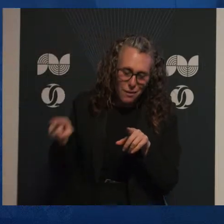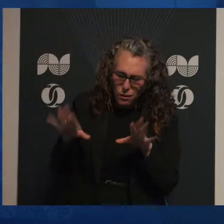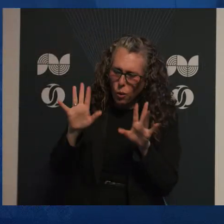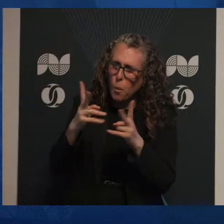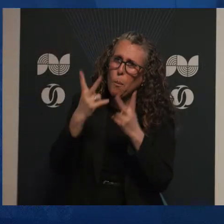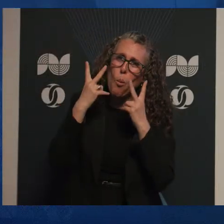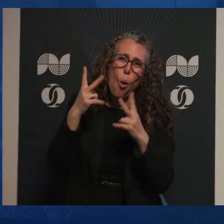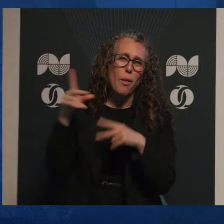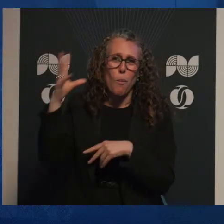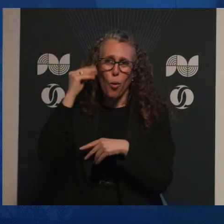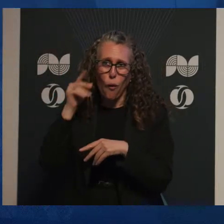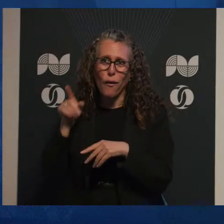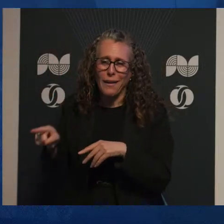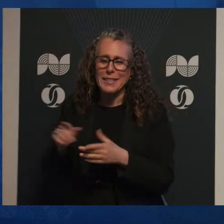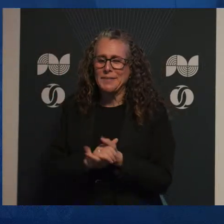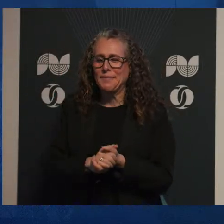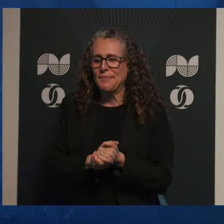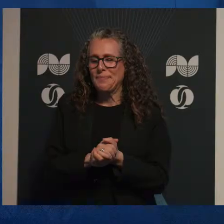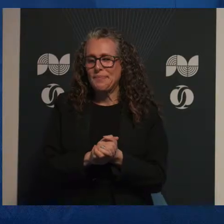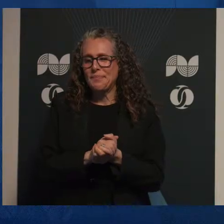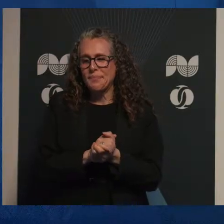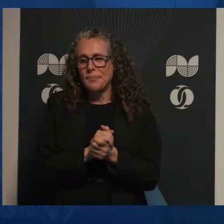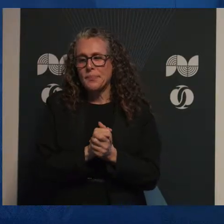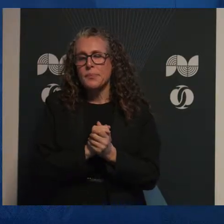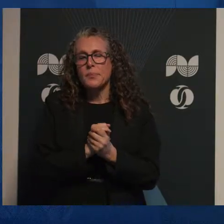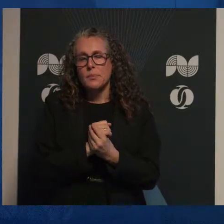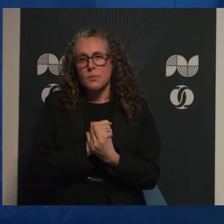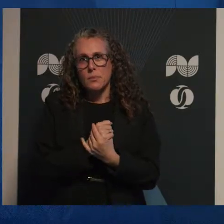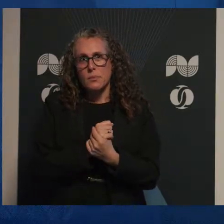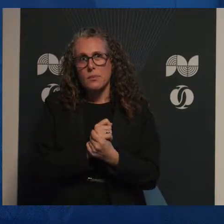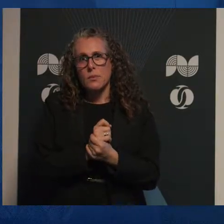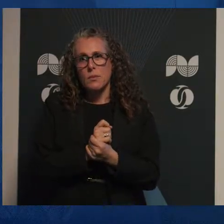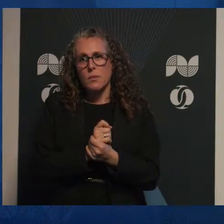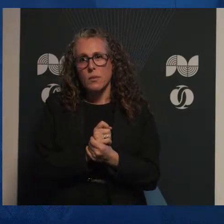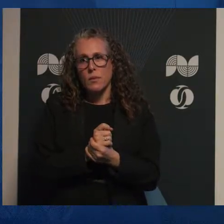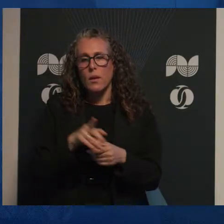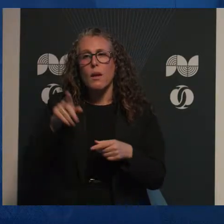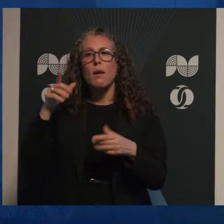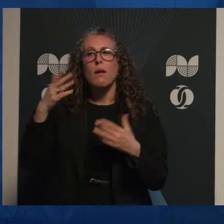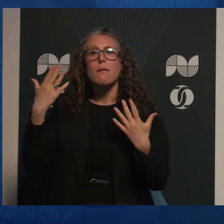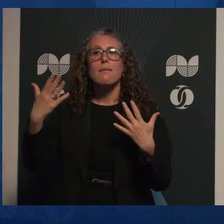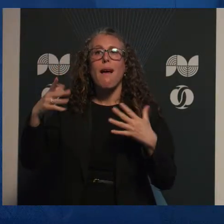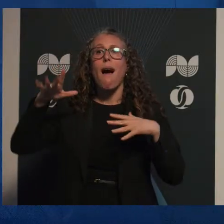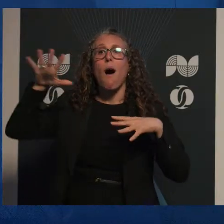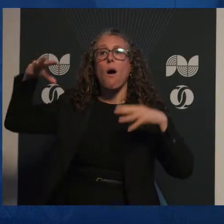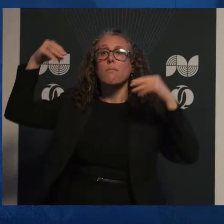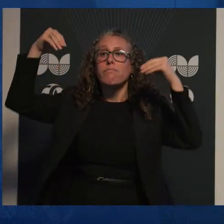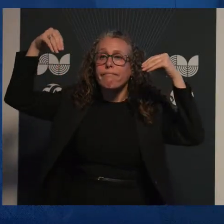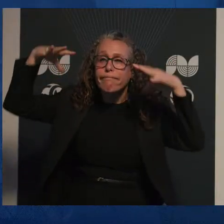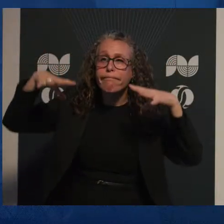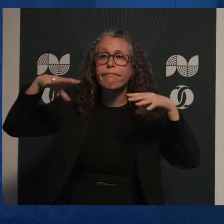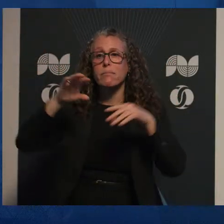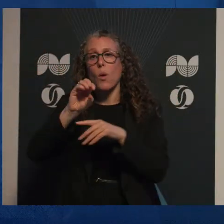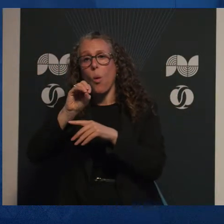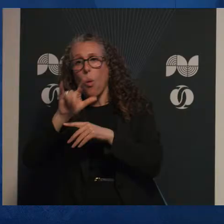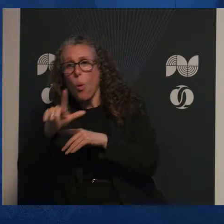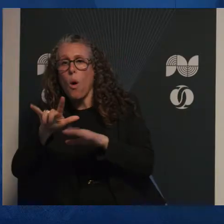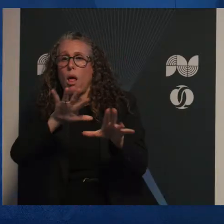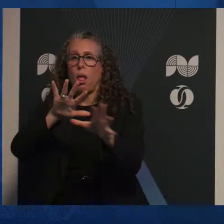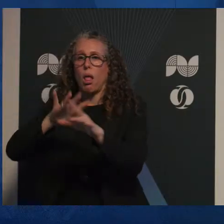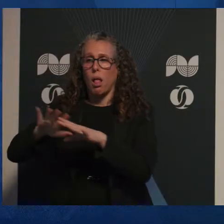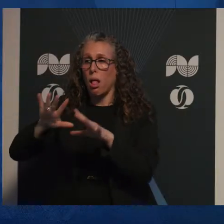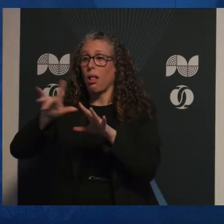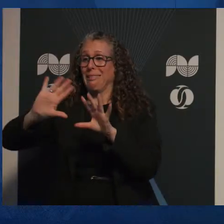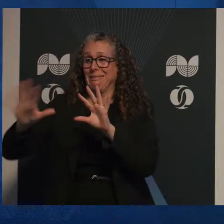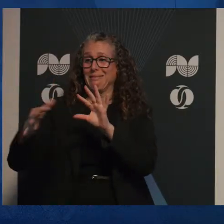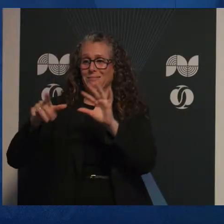work we are doing in terms of dealing with the energy crisis, in terms of increased connectivity with the EU, the